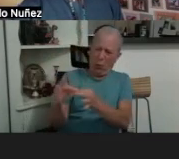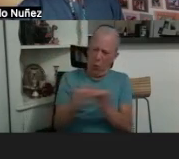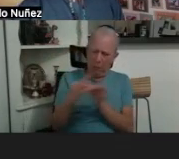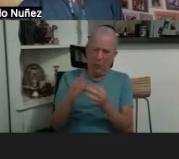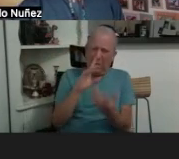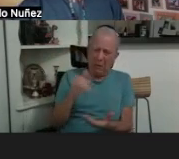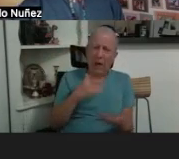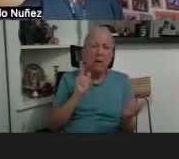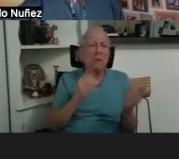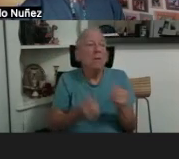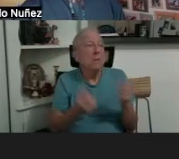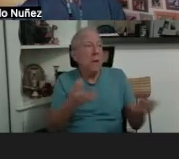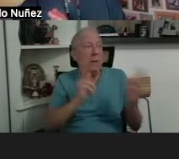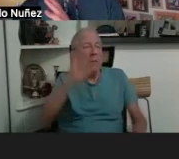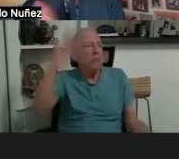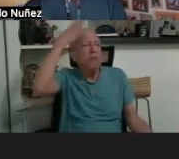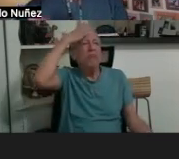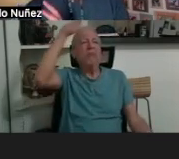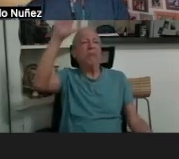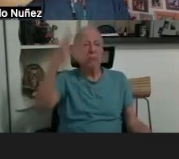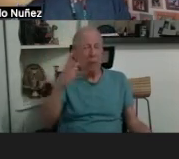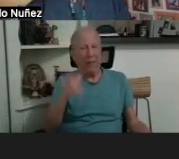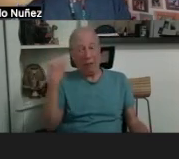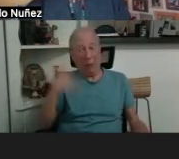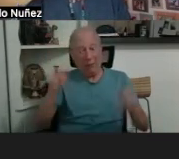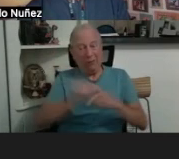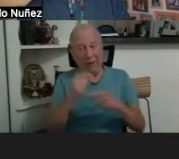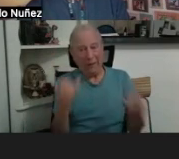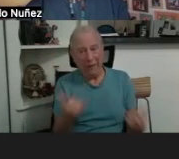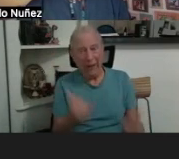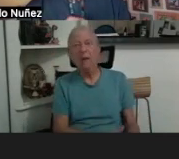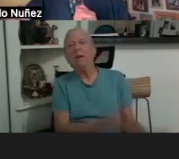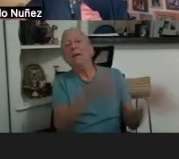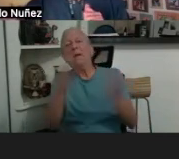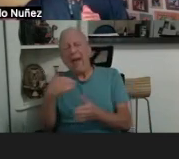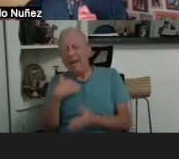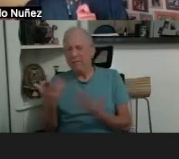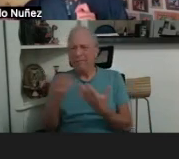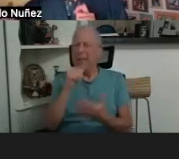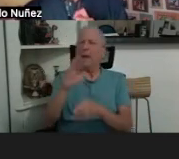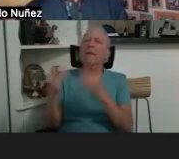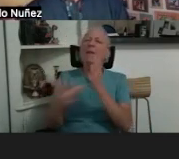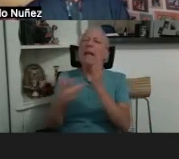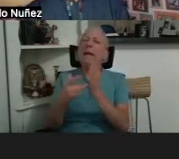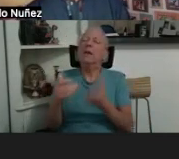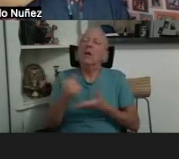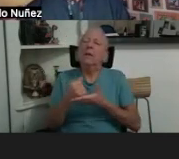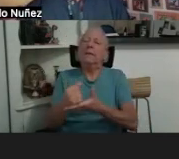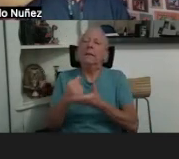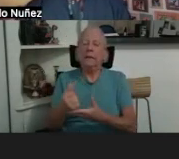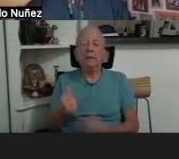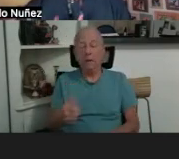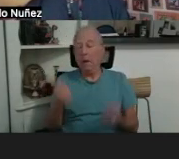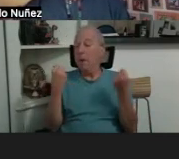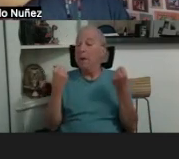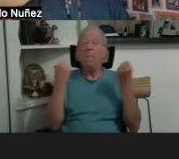that we're putting on this training today. There's also a lack of technical assistance. So there's not a lot of